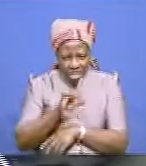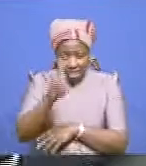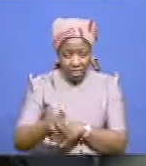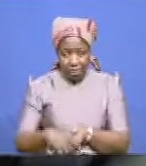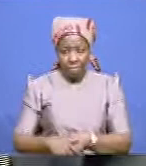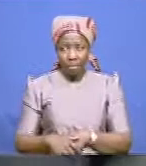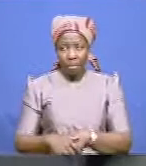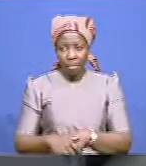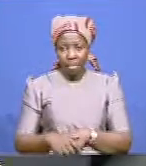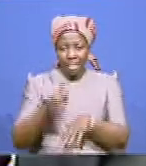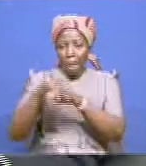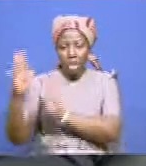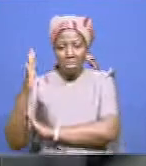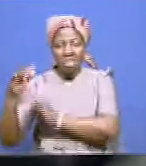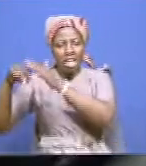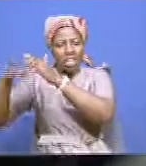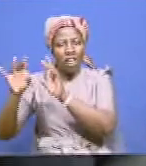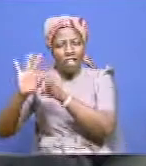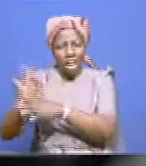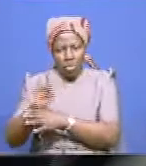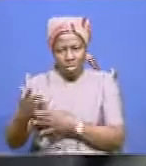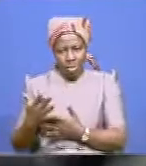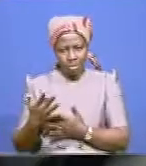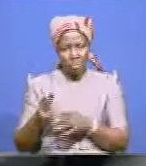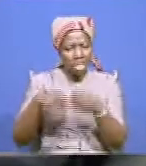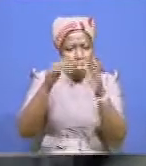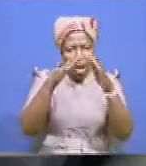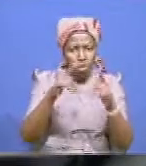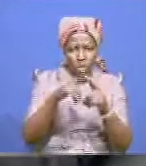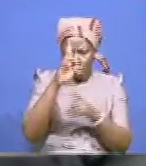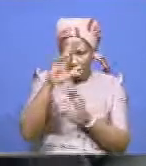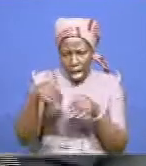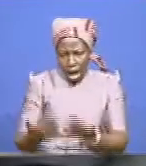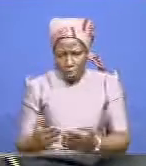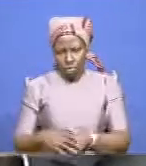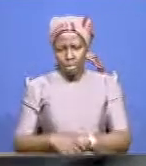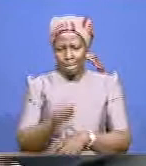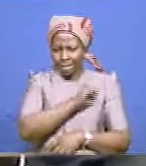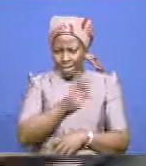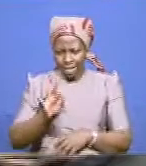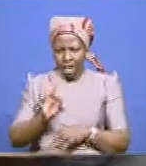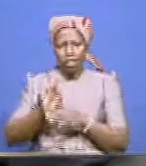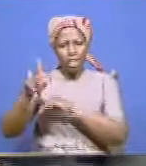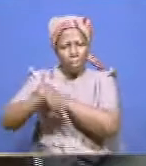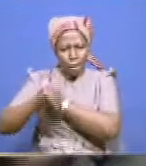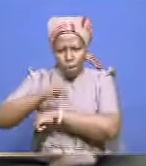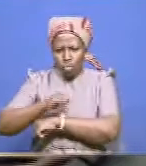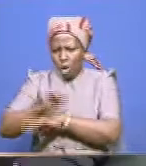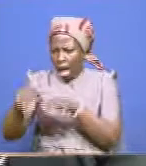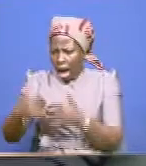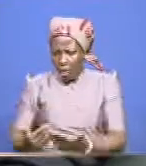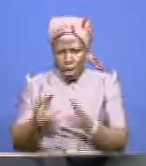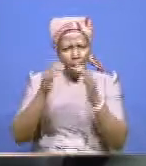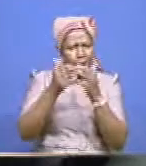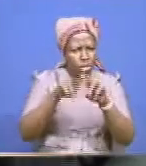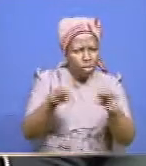do we house our police officers? How have we managed the staff room for primary schools where our teachers are staying? What about the classroom? Where are these funds